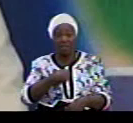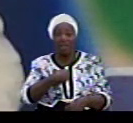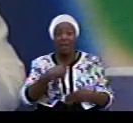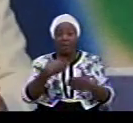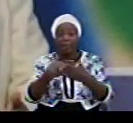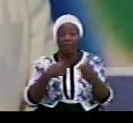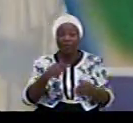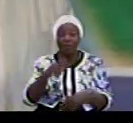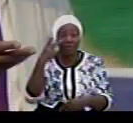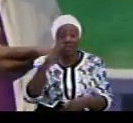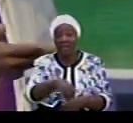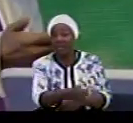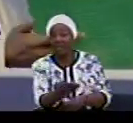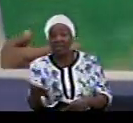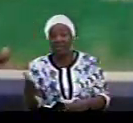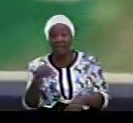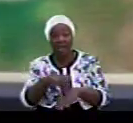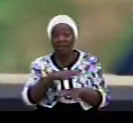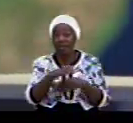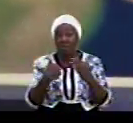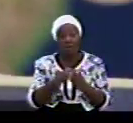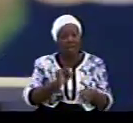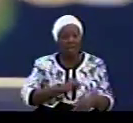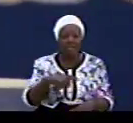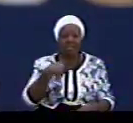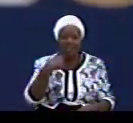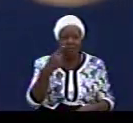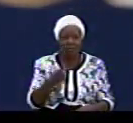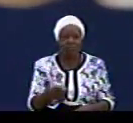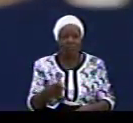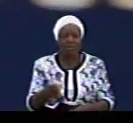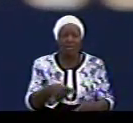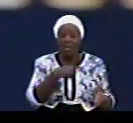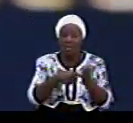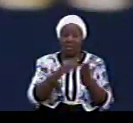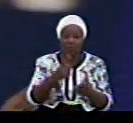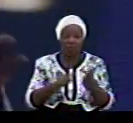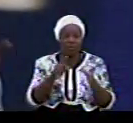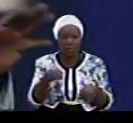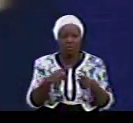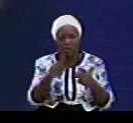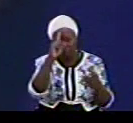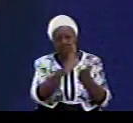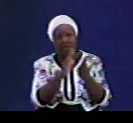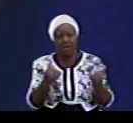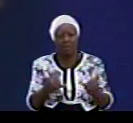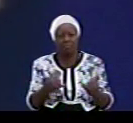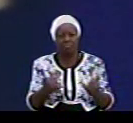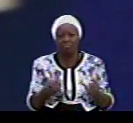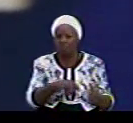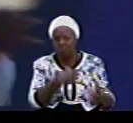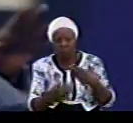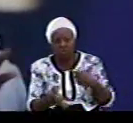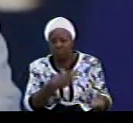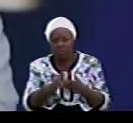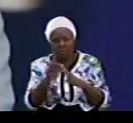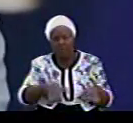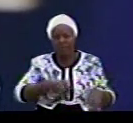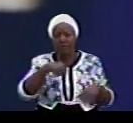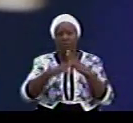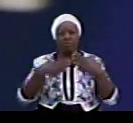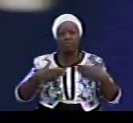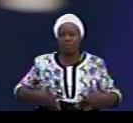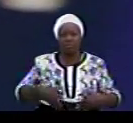all, I tell you, this is what you are going to believe now. Whatever you feel in your body, whatever may